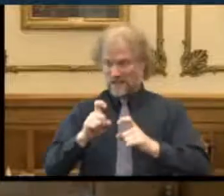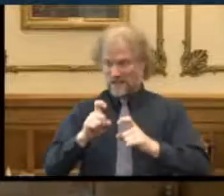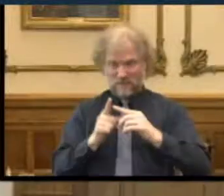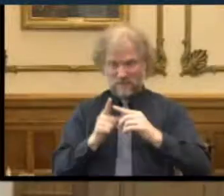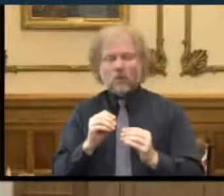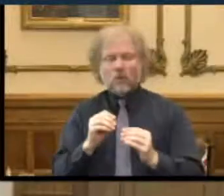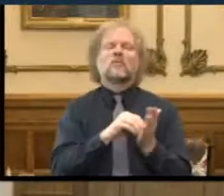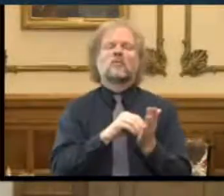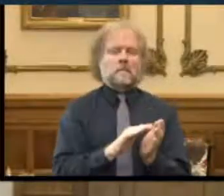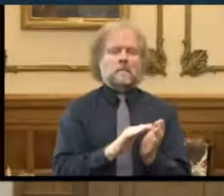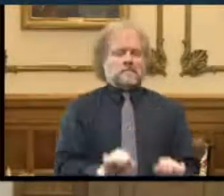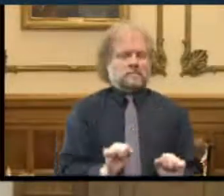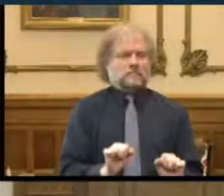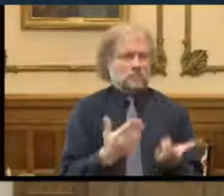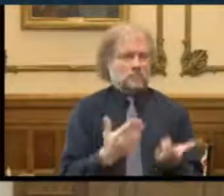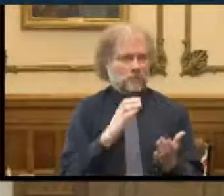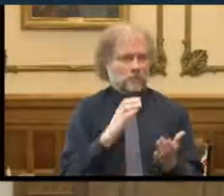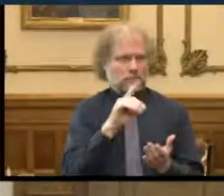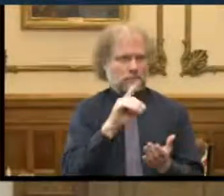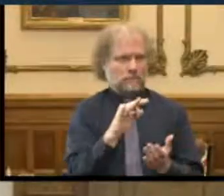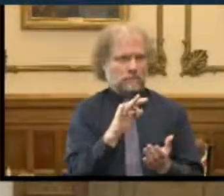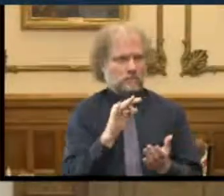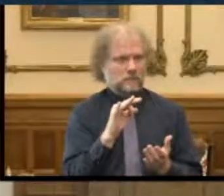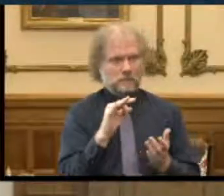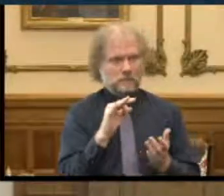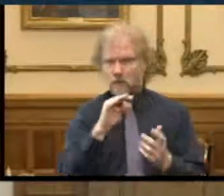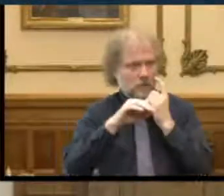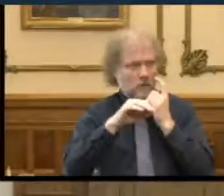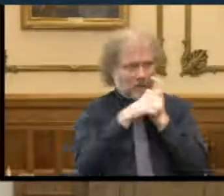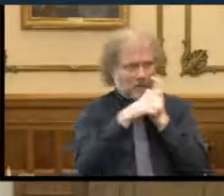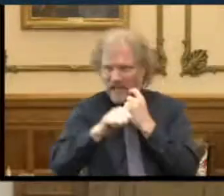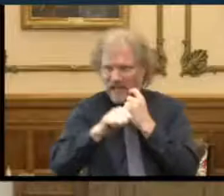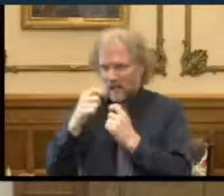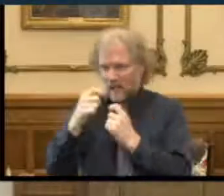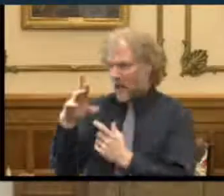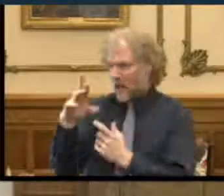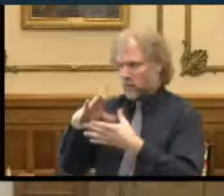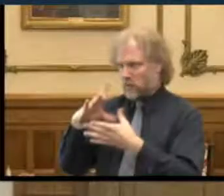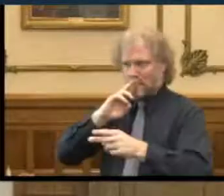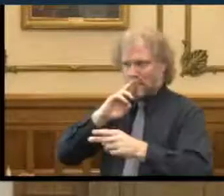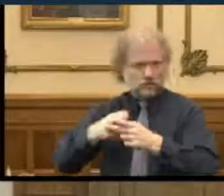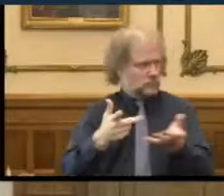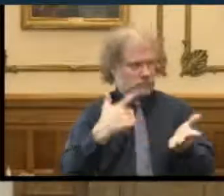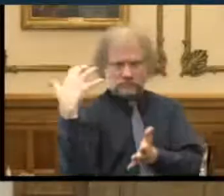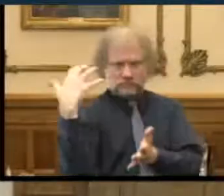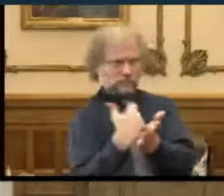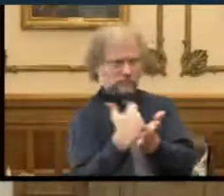death. Does any other doc want to get anything off their chest? Or this is your opportunity.